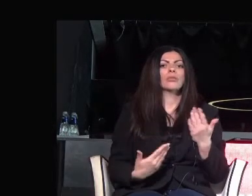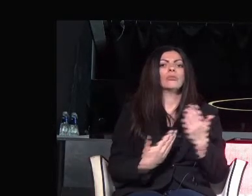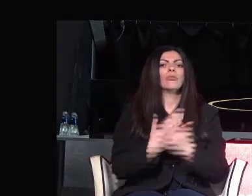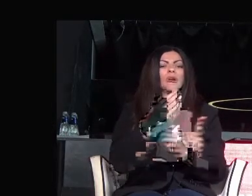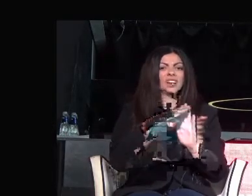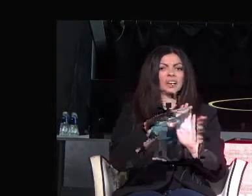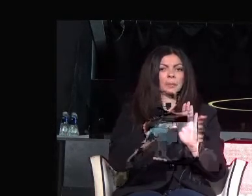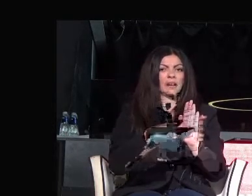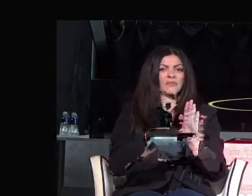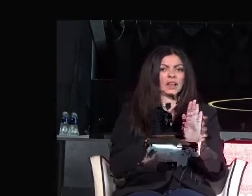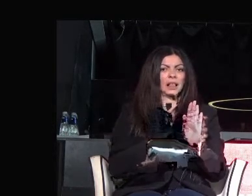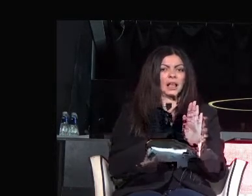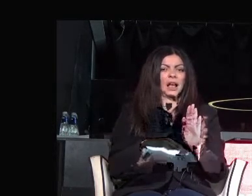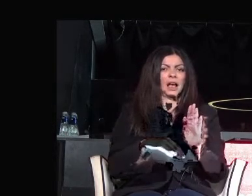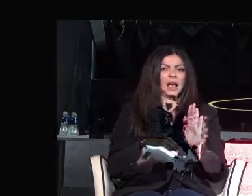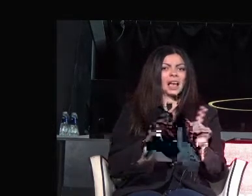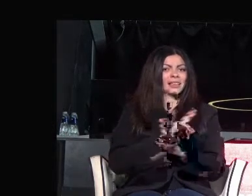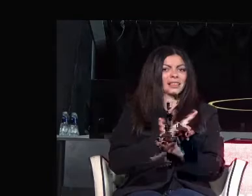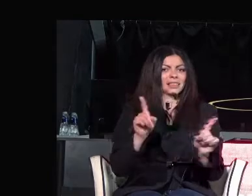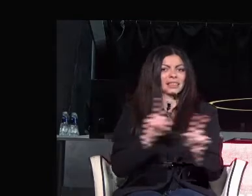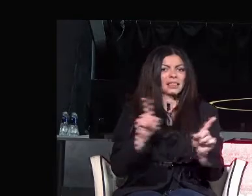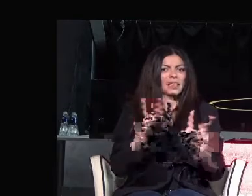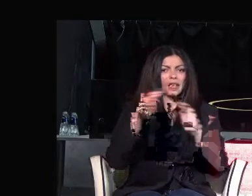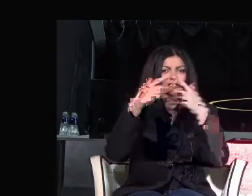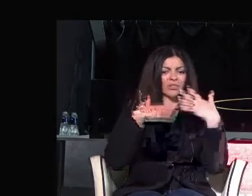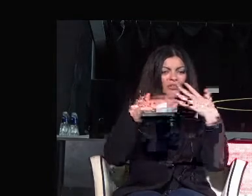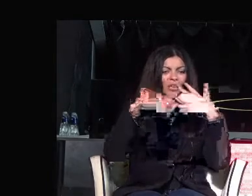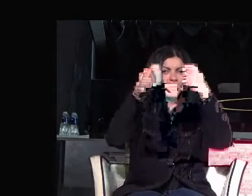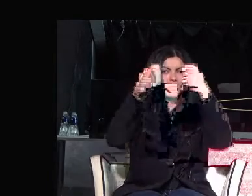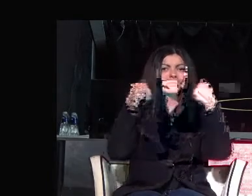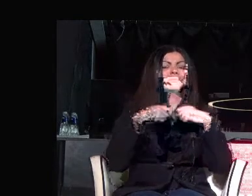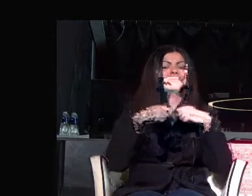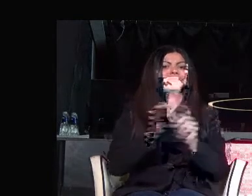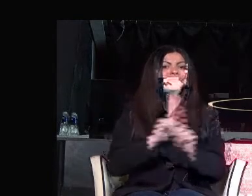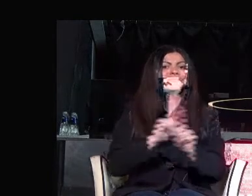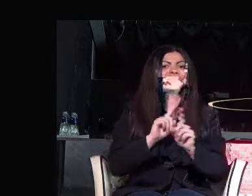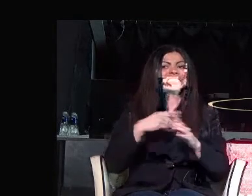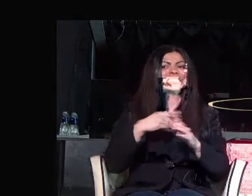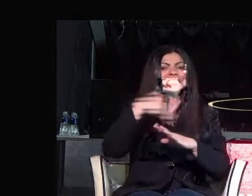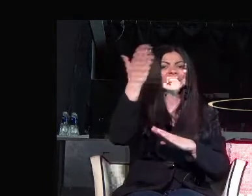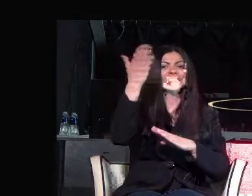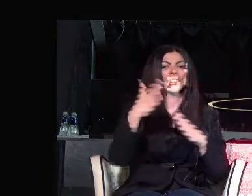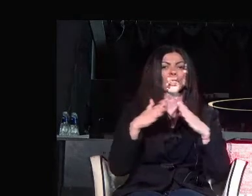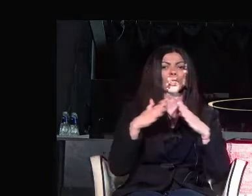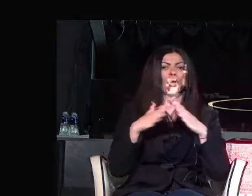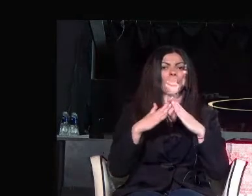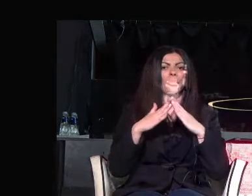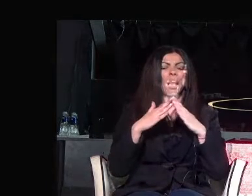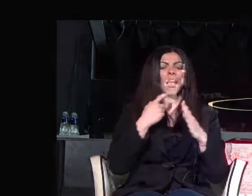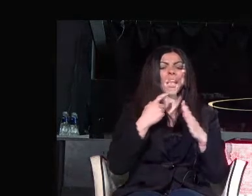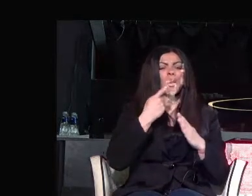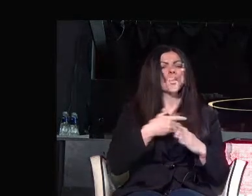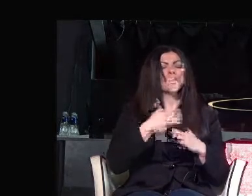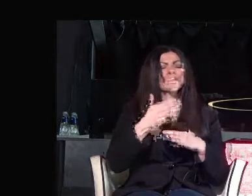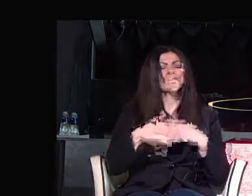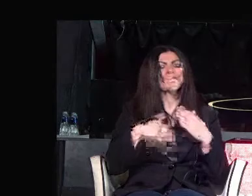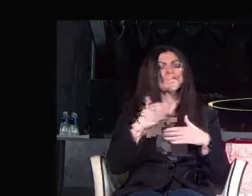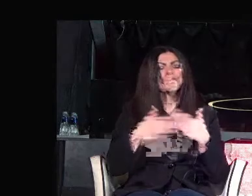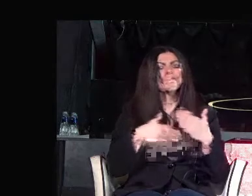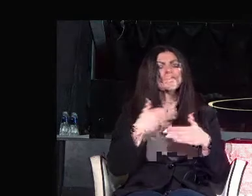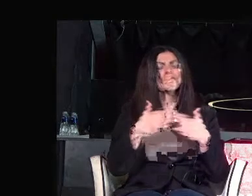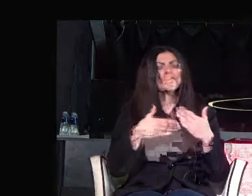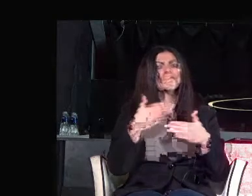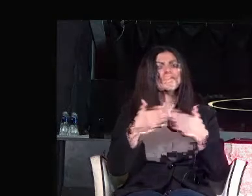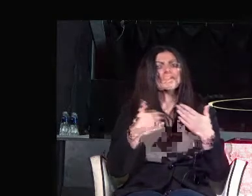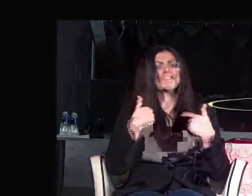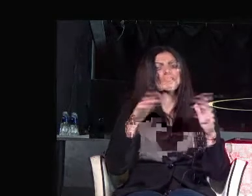And over the years, I have started documenting and photographing different places that are relevant to my family